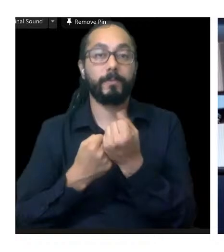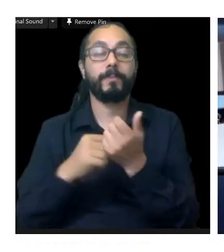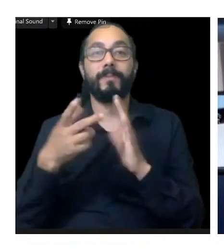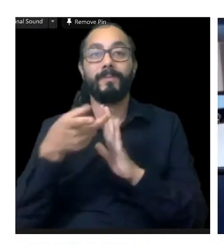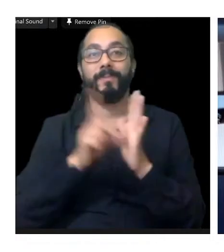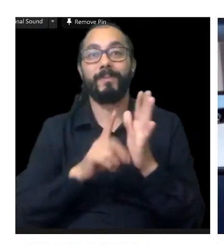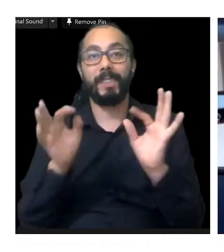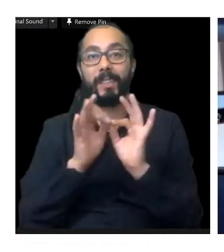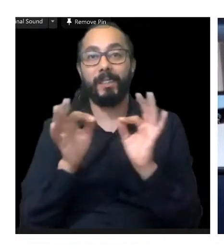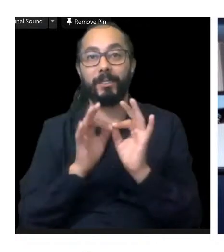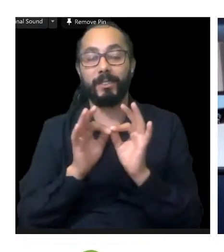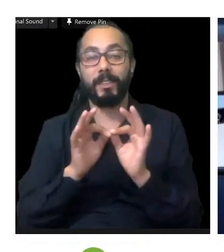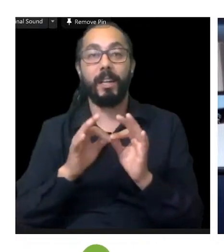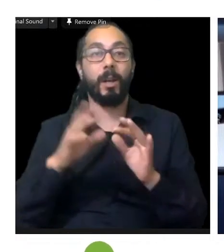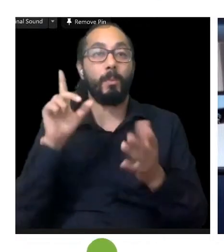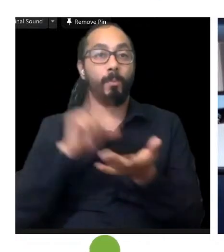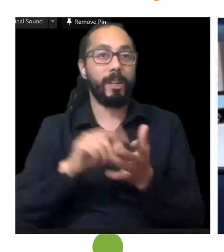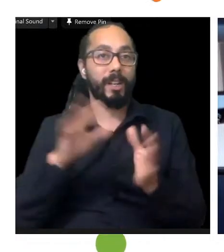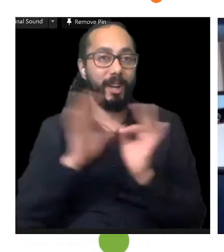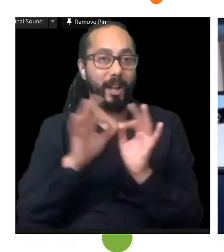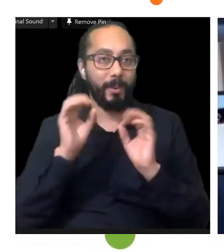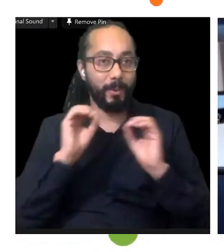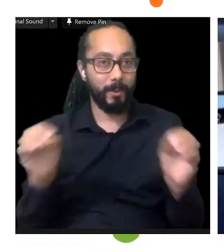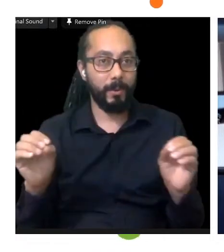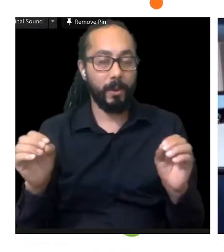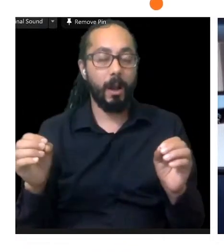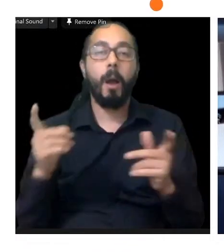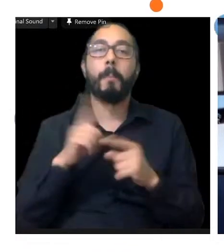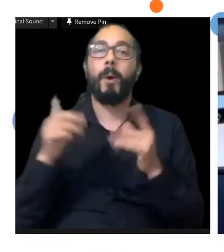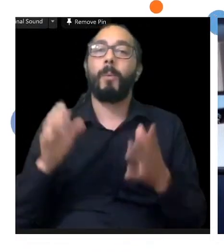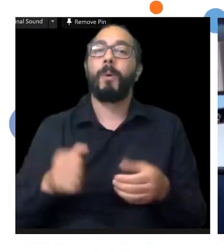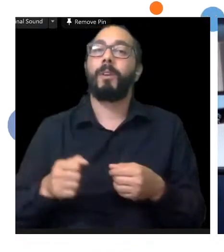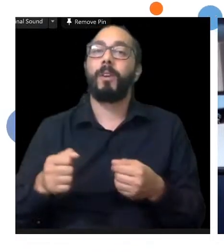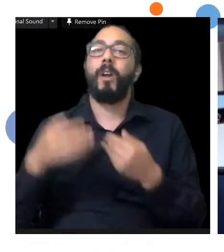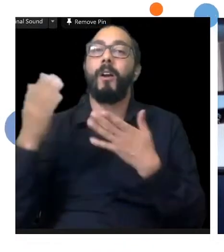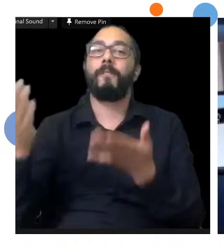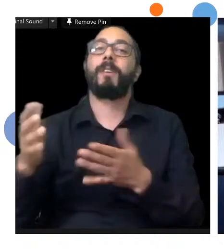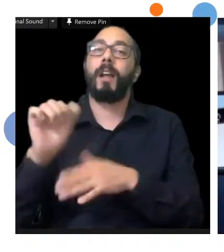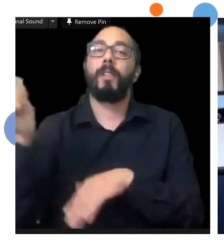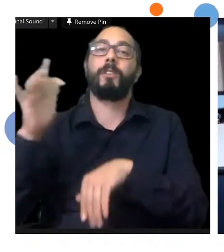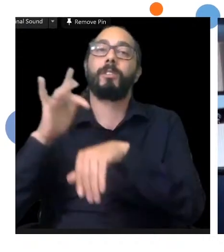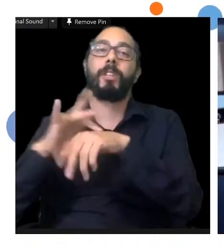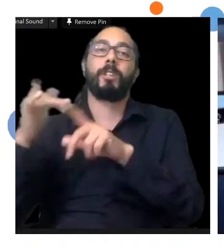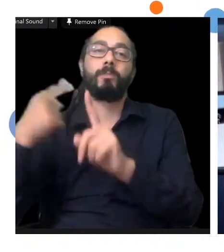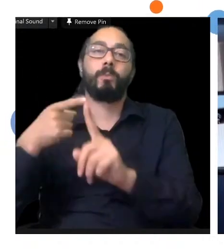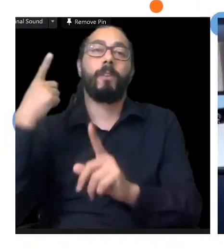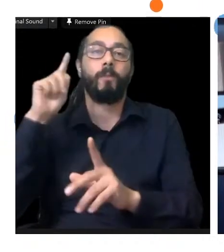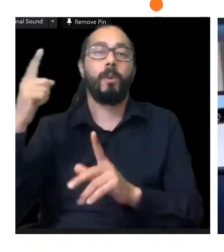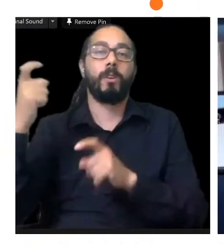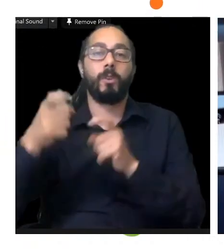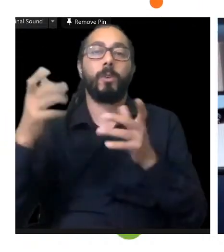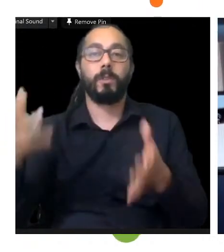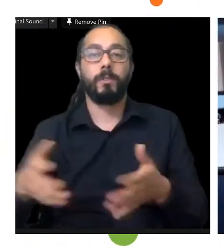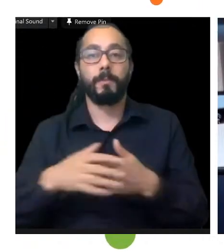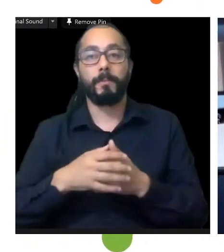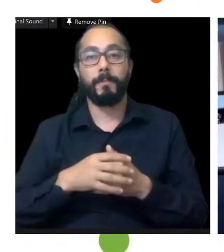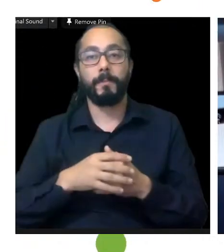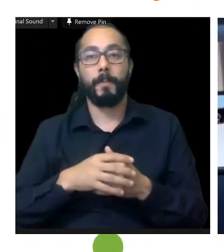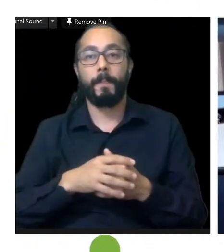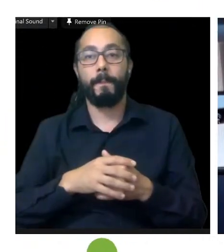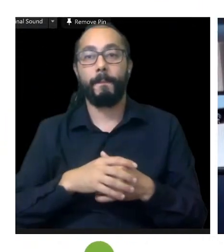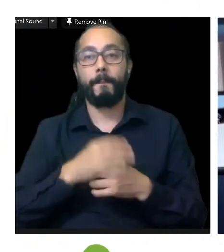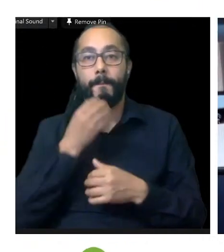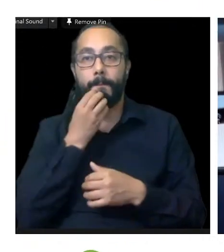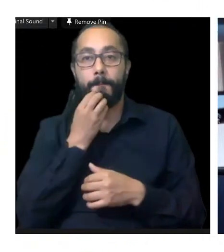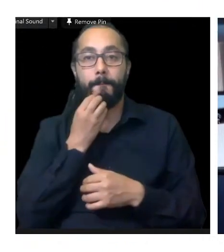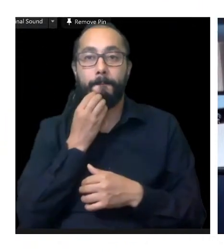have any printing costs, but we were able to offer just another touch point for our donors. Simply, we just ensured that all of